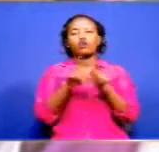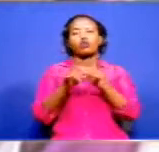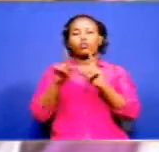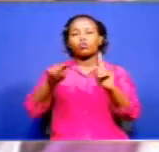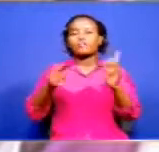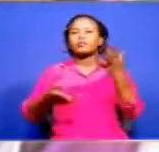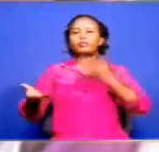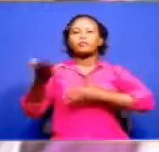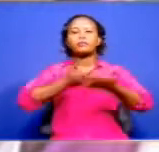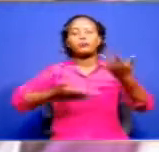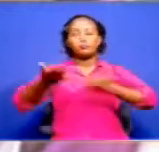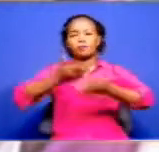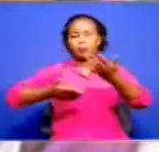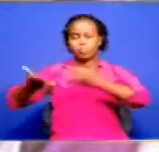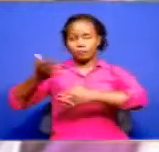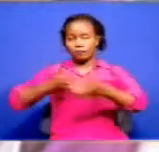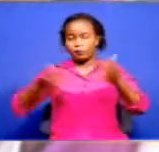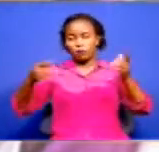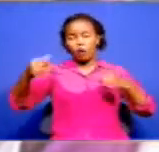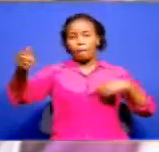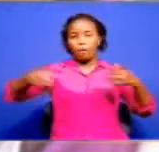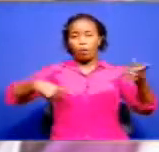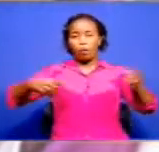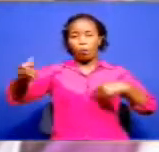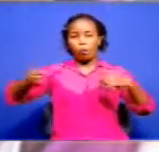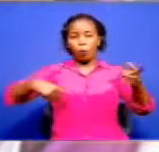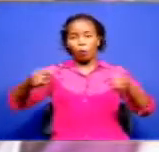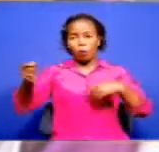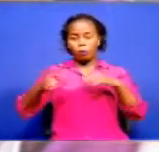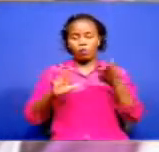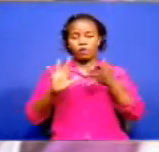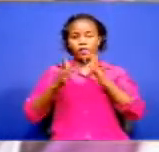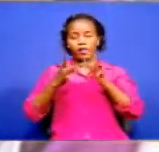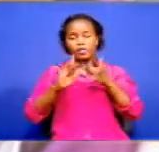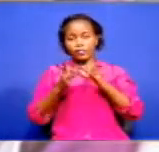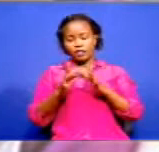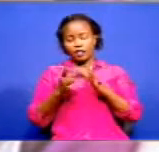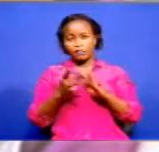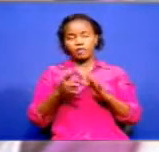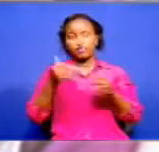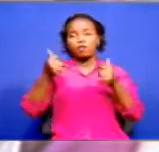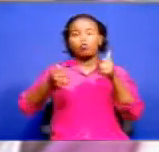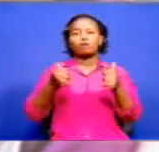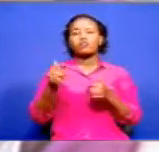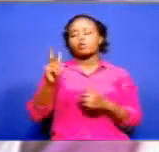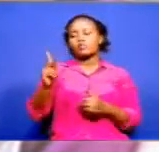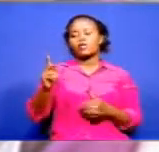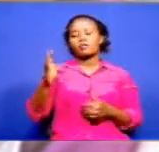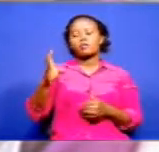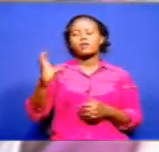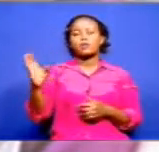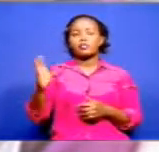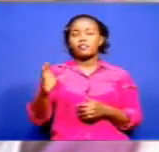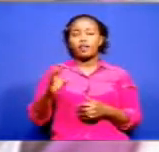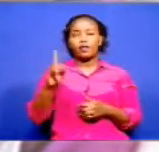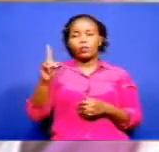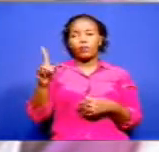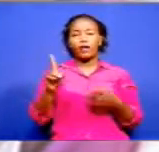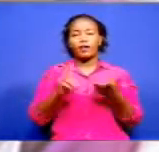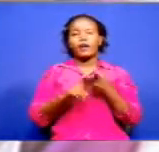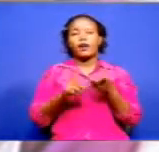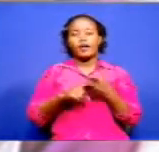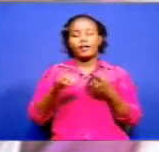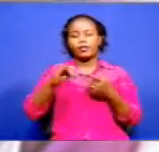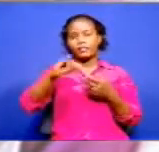An interactive segment. Well, riches on our social media handles at KBC Channel 1 or at